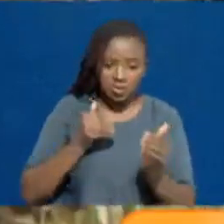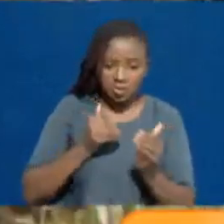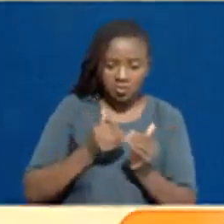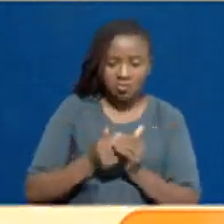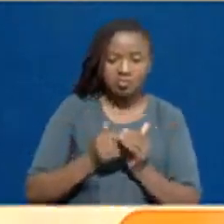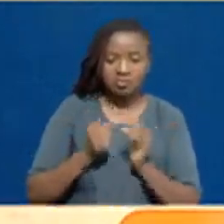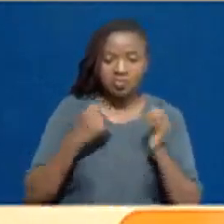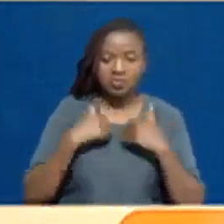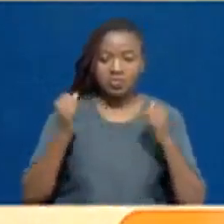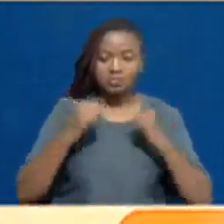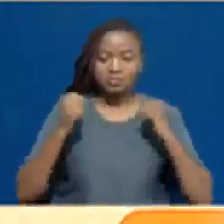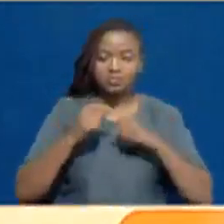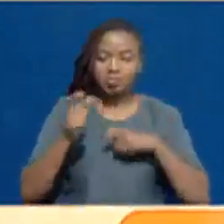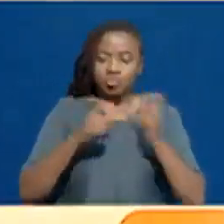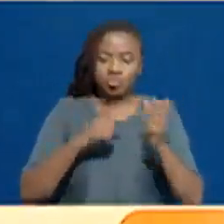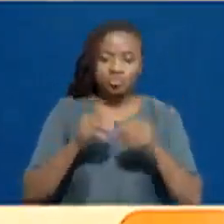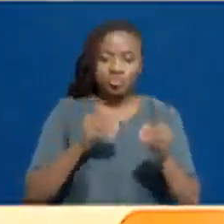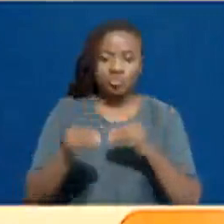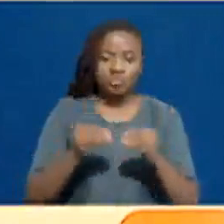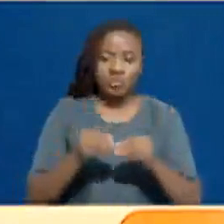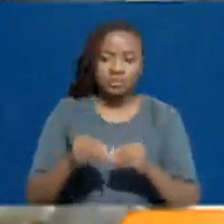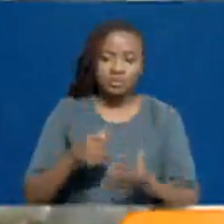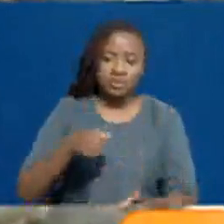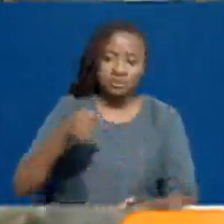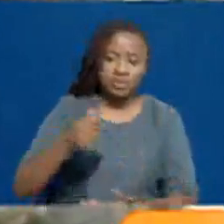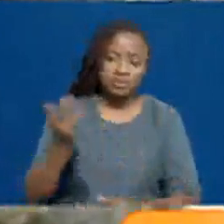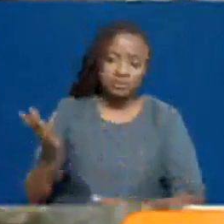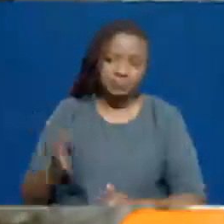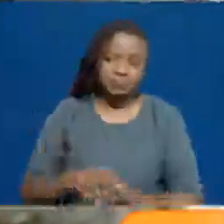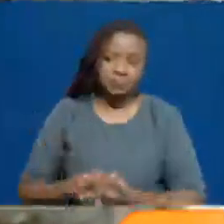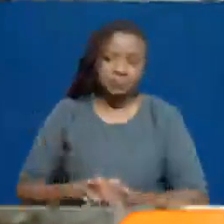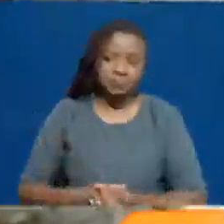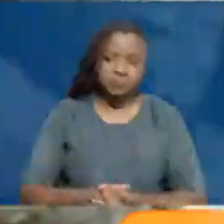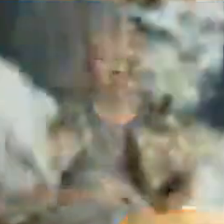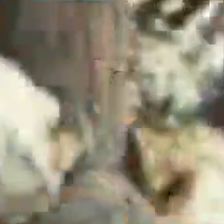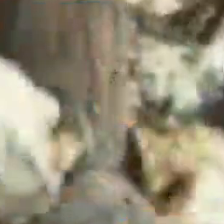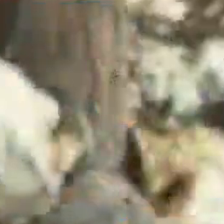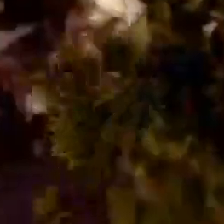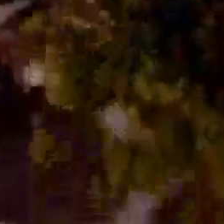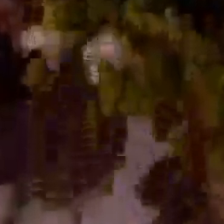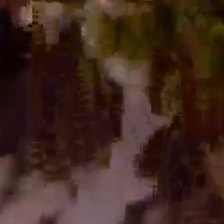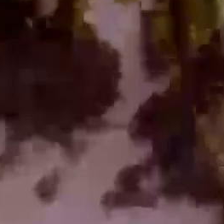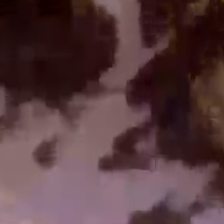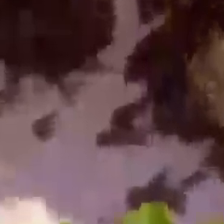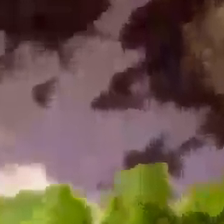treaty to curb plastic pollution. Mary Muoki, Citizen Planet.